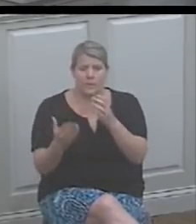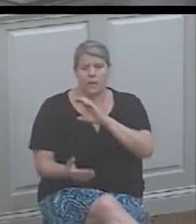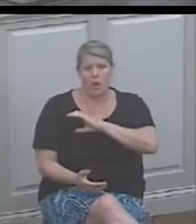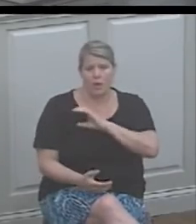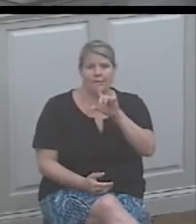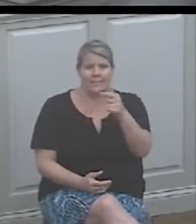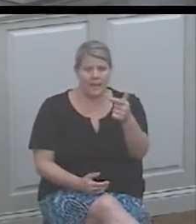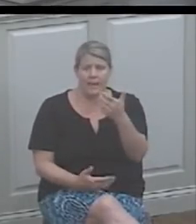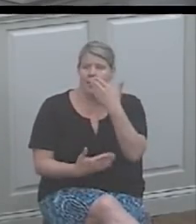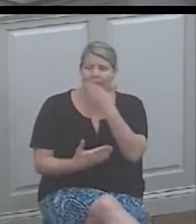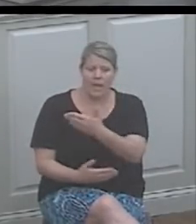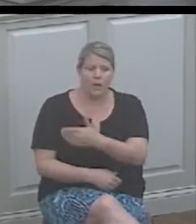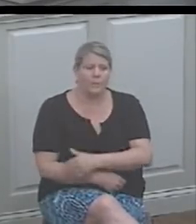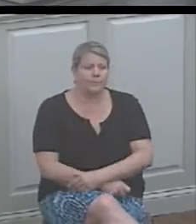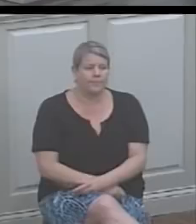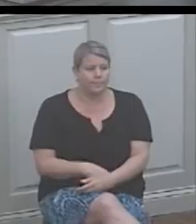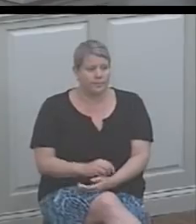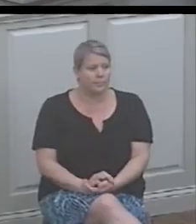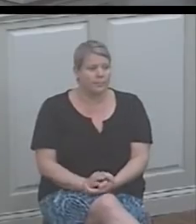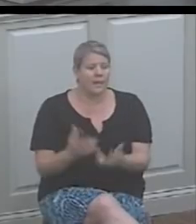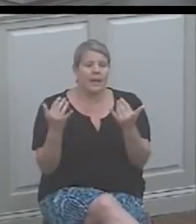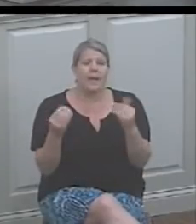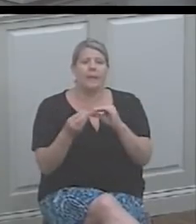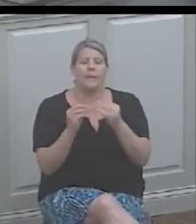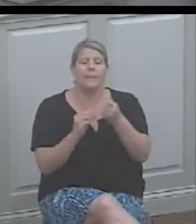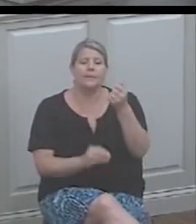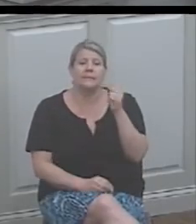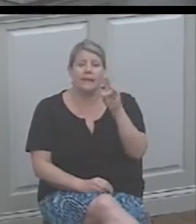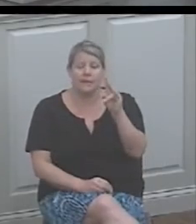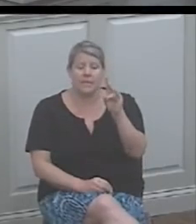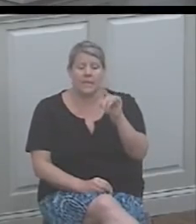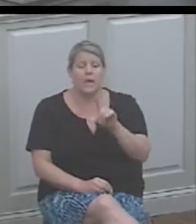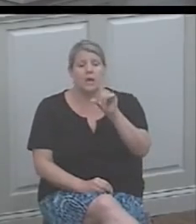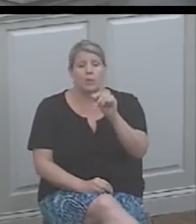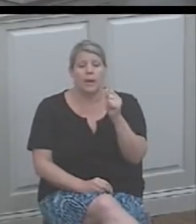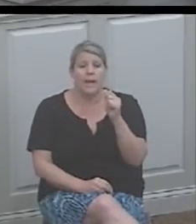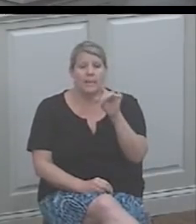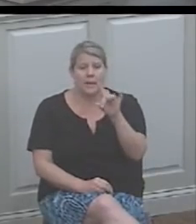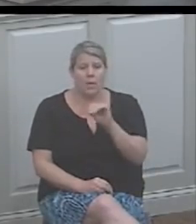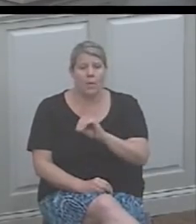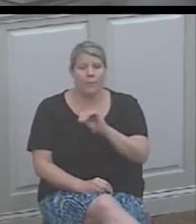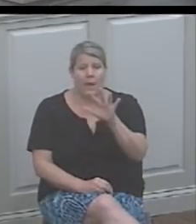second. Thank you. You're welcome. Item 17 is resolution number